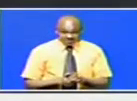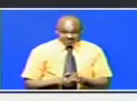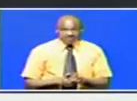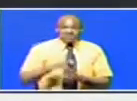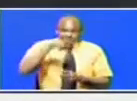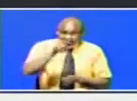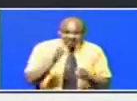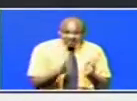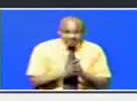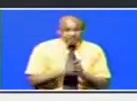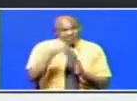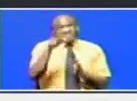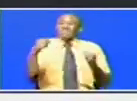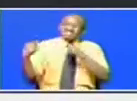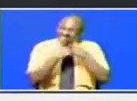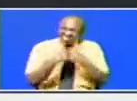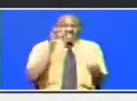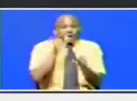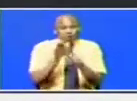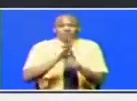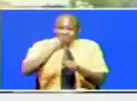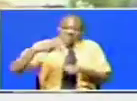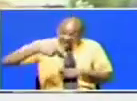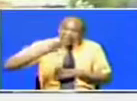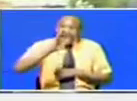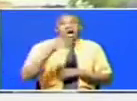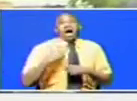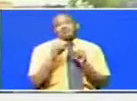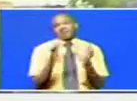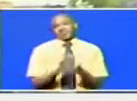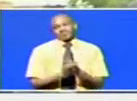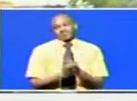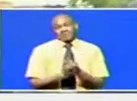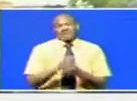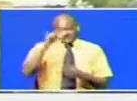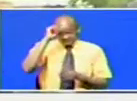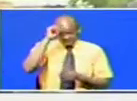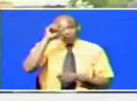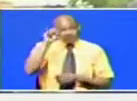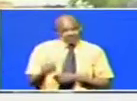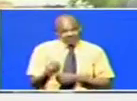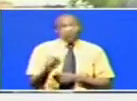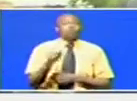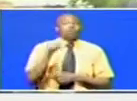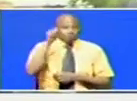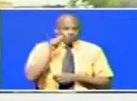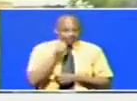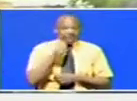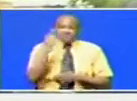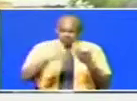And they are actually having difficulties in actually fueling their cars. The government of South Sudan is also looking for ways to